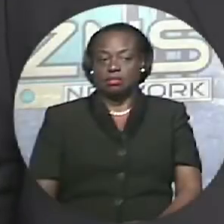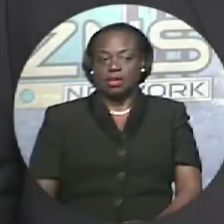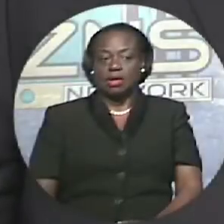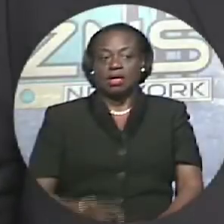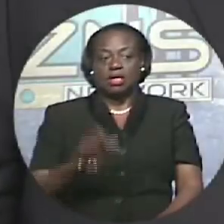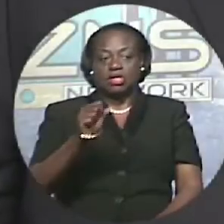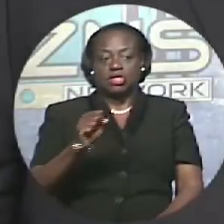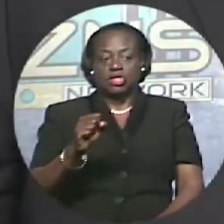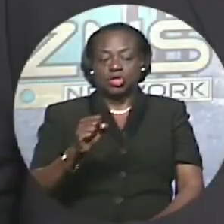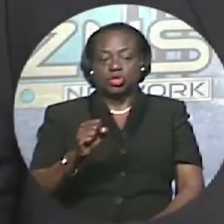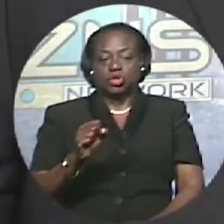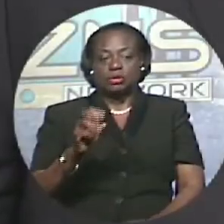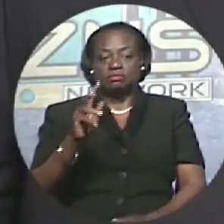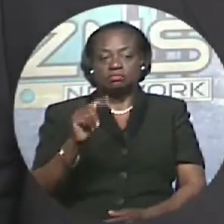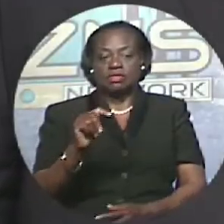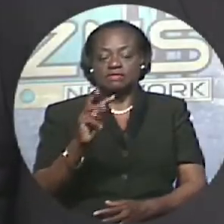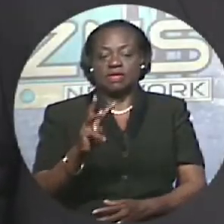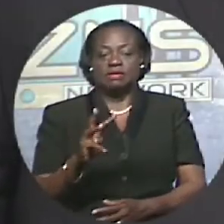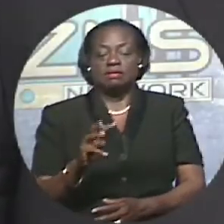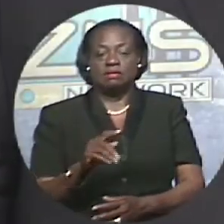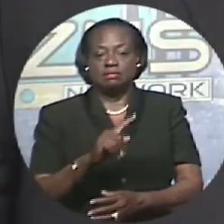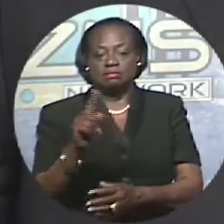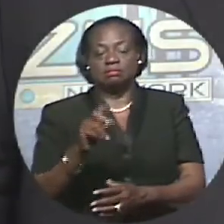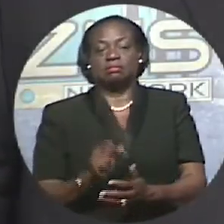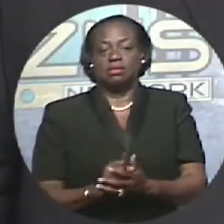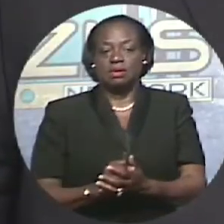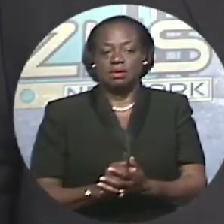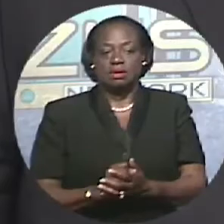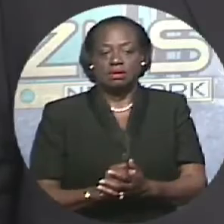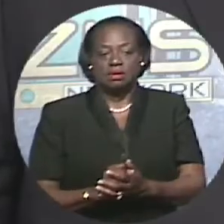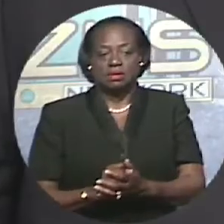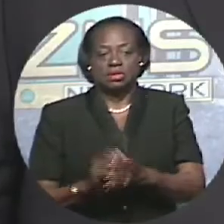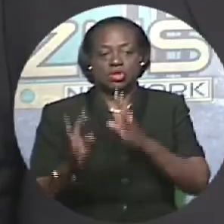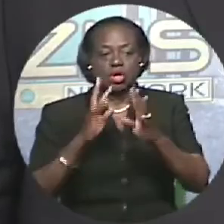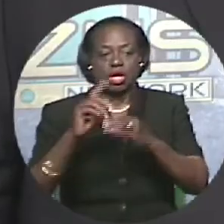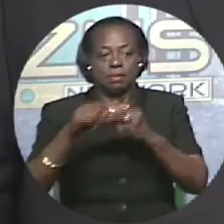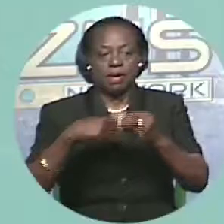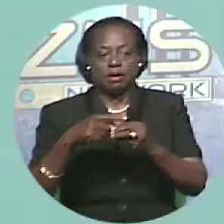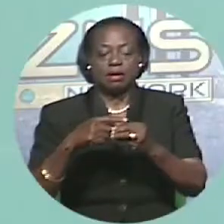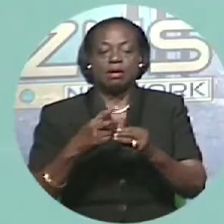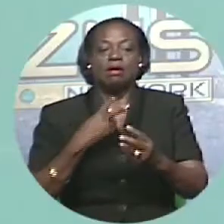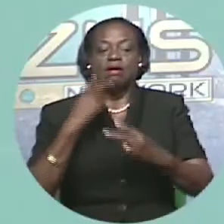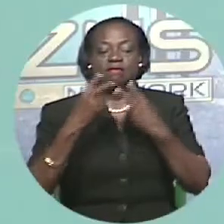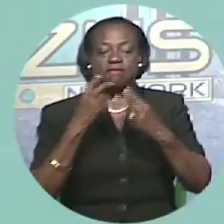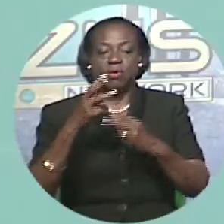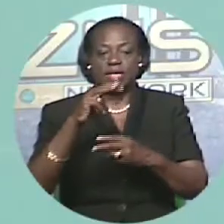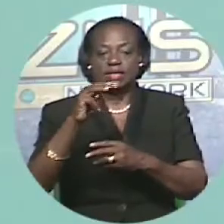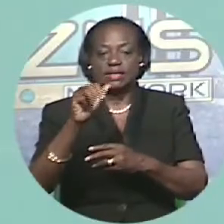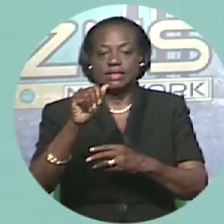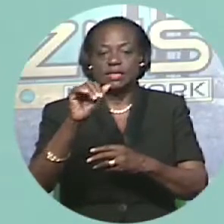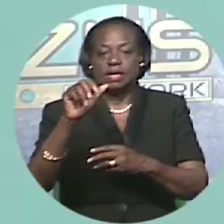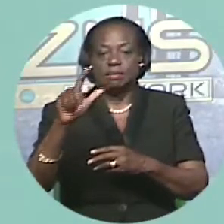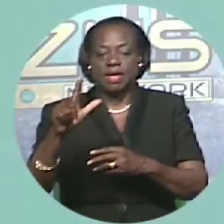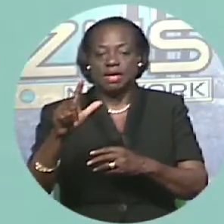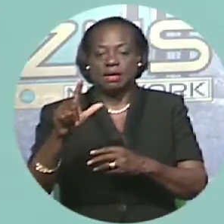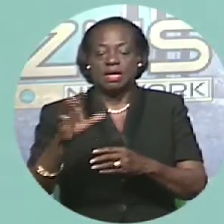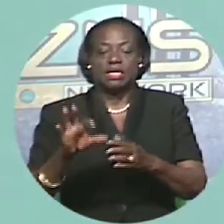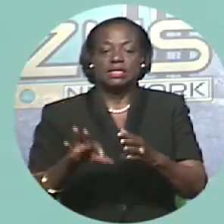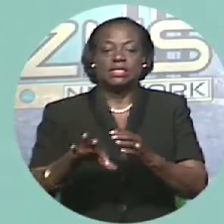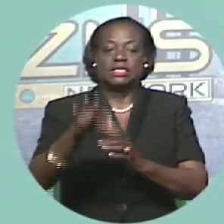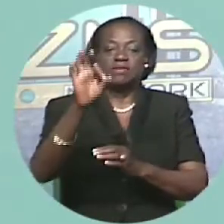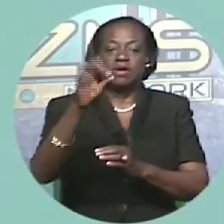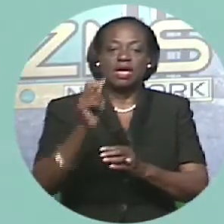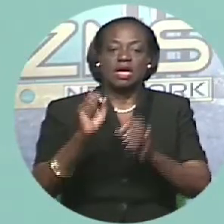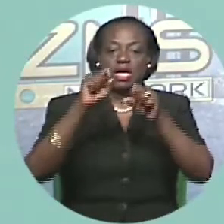Social media was buzzing once more, this time with a photograph and a voicemail purporting to be the discovery of a sea creature